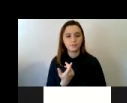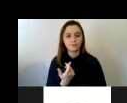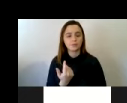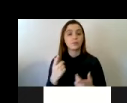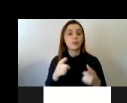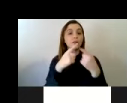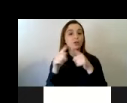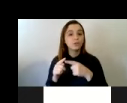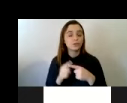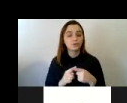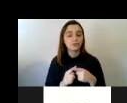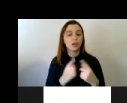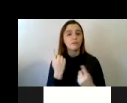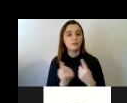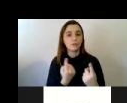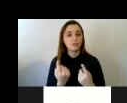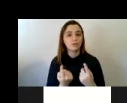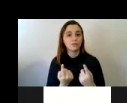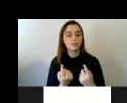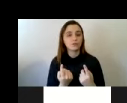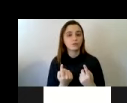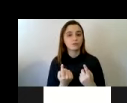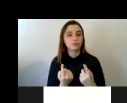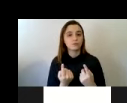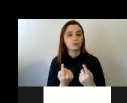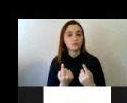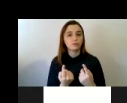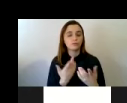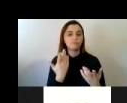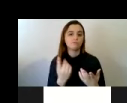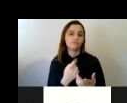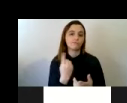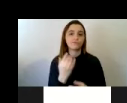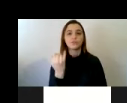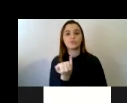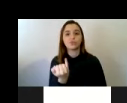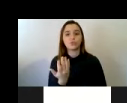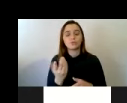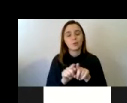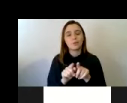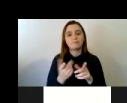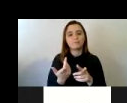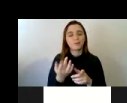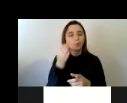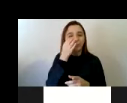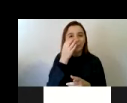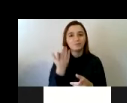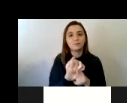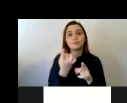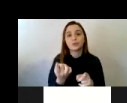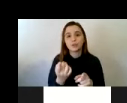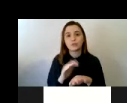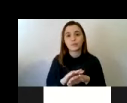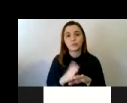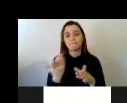diversity, sometimes our processes and institutions are blind because they are all designed for